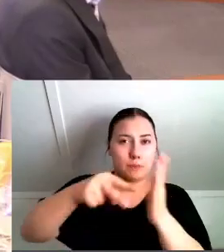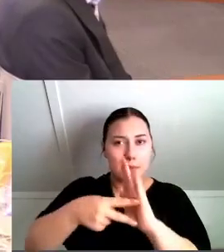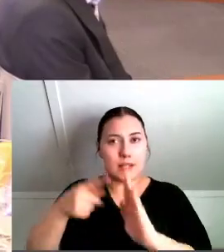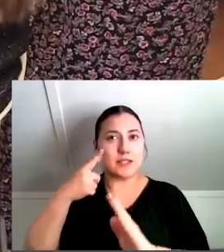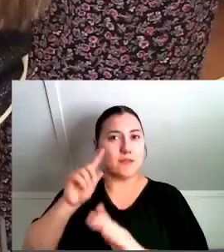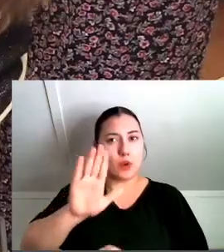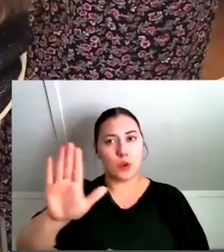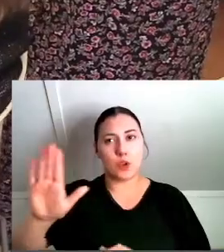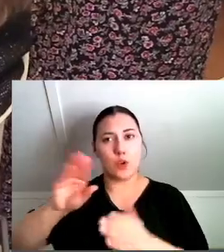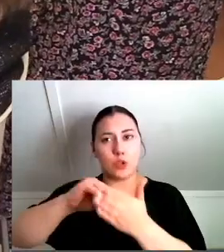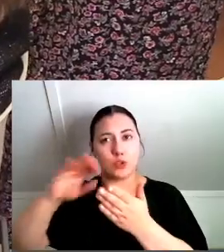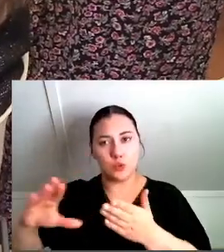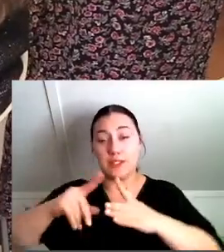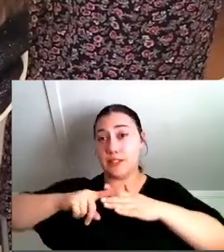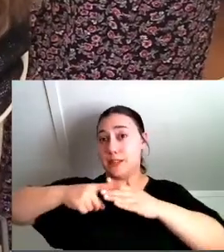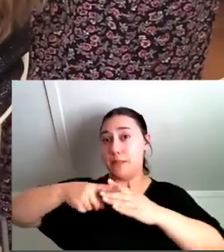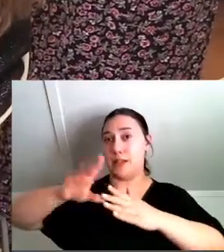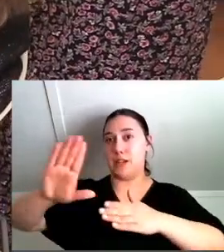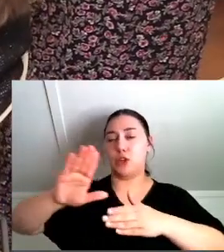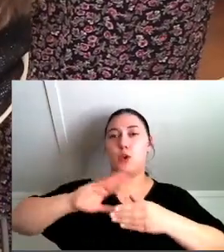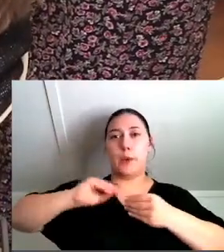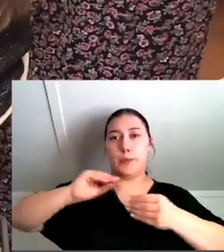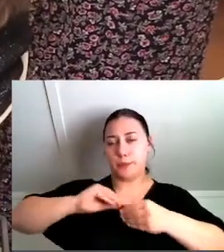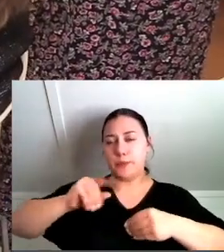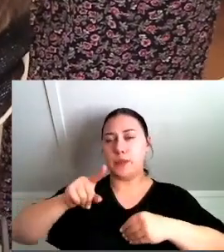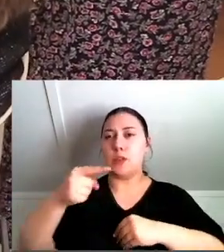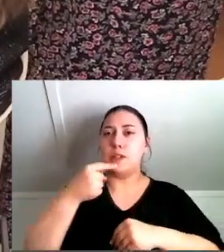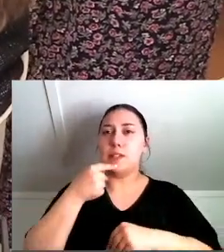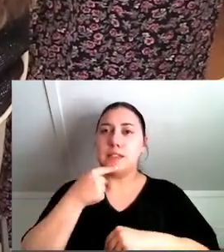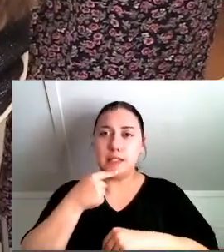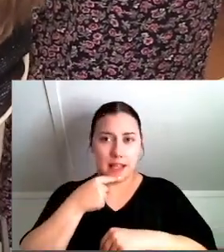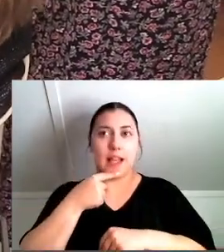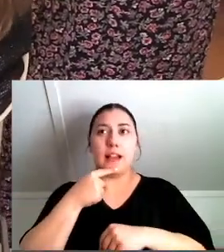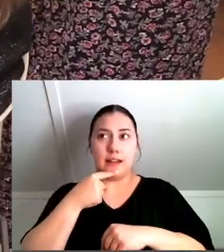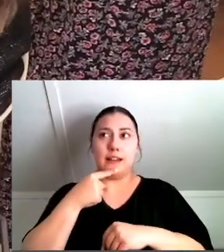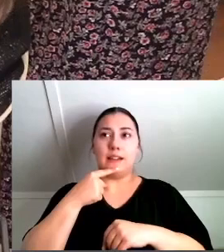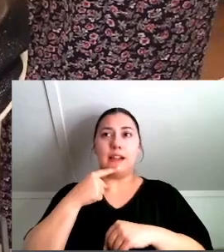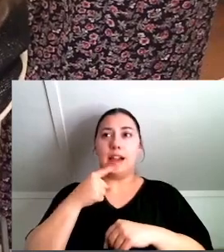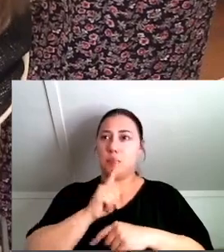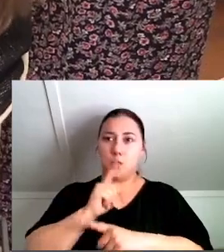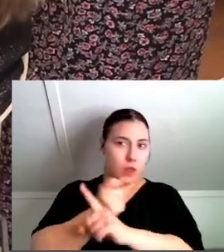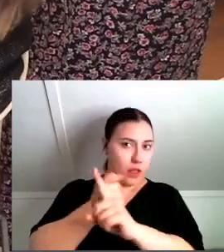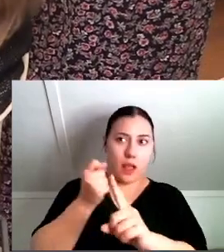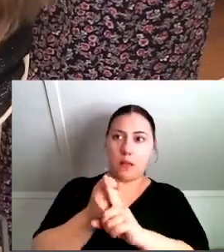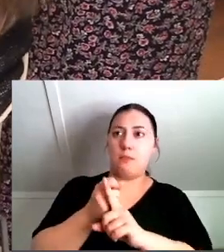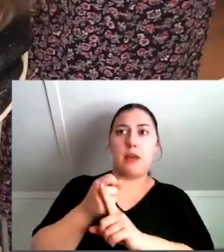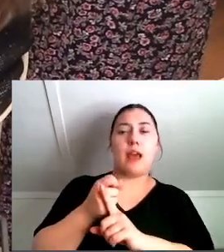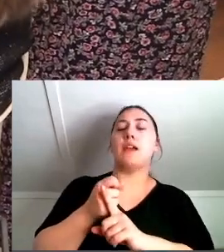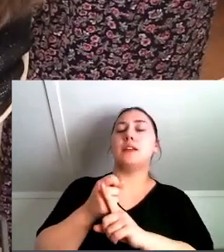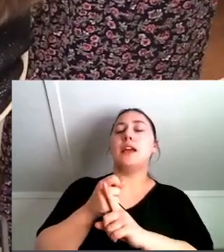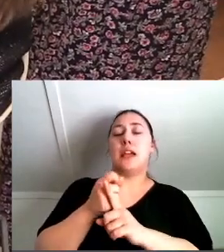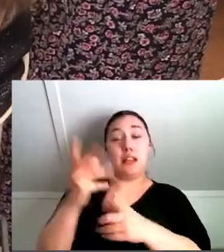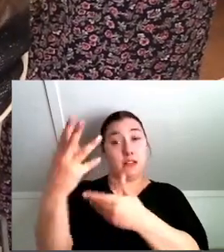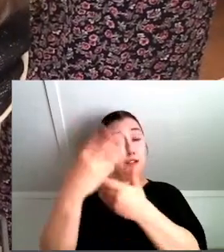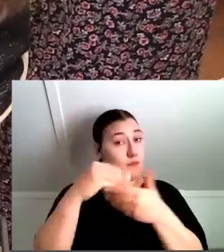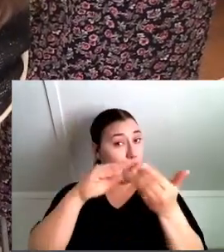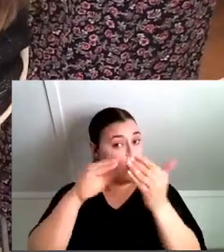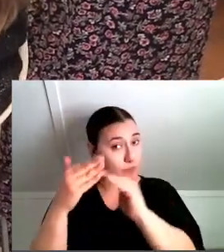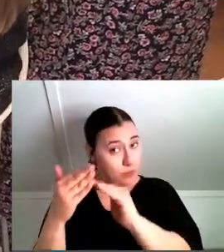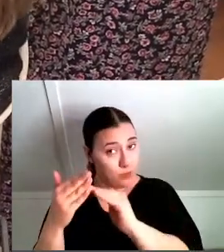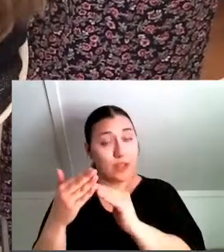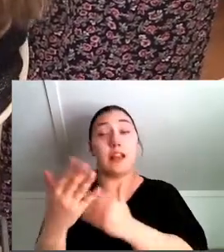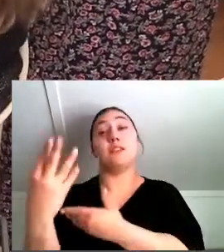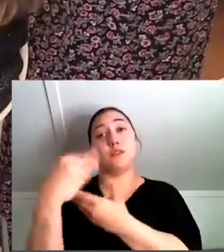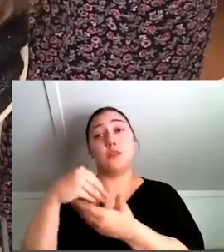said classroom as platform, and clearly the work that you have done has involved the community and it has also involved students.